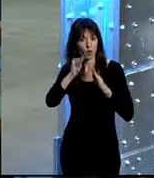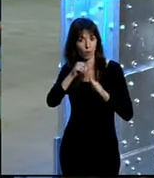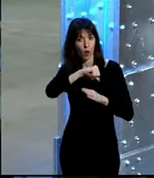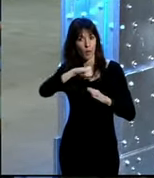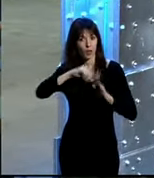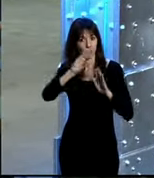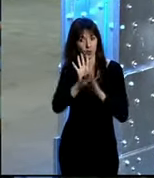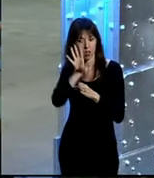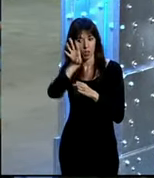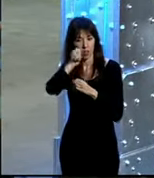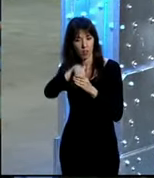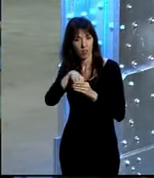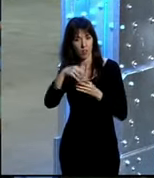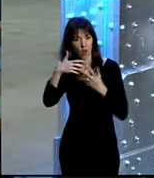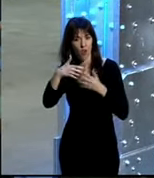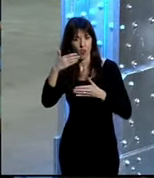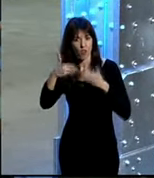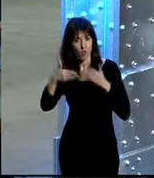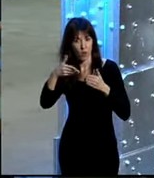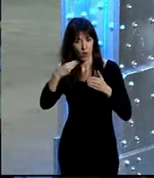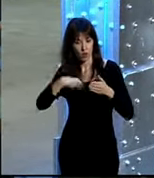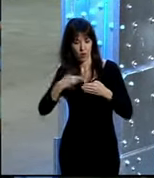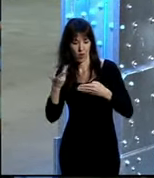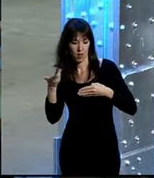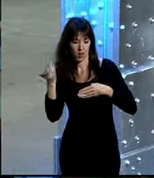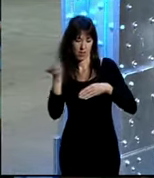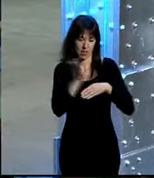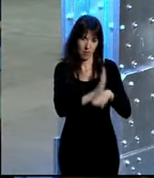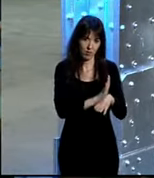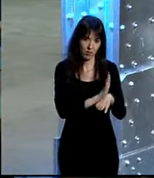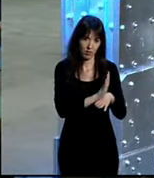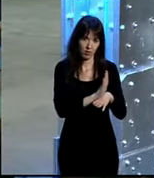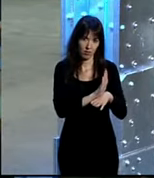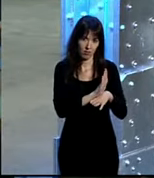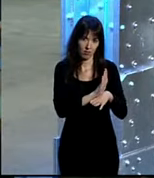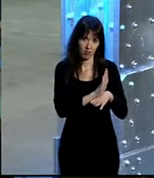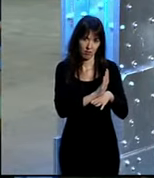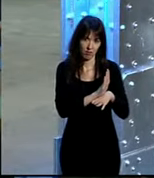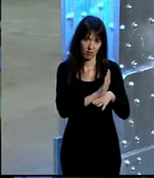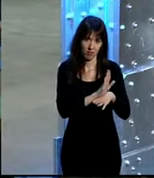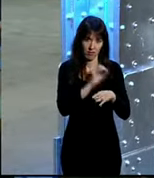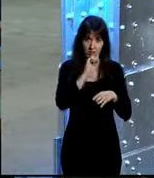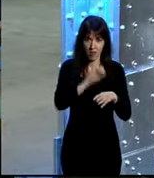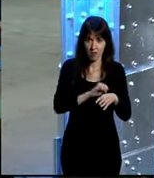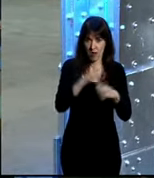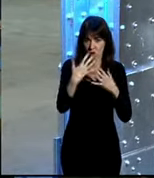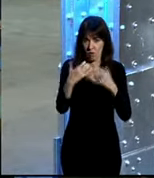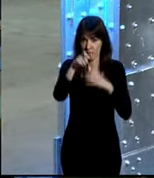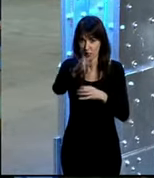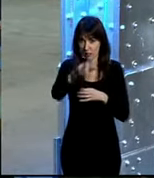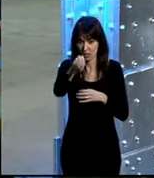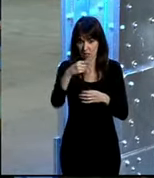are actually taking part in the story through the robot, and the robot would be representing